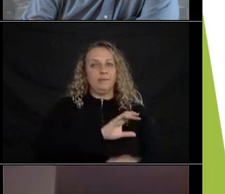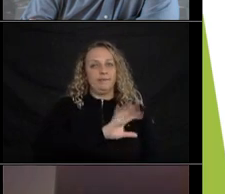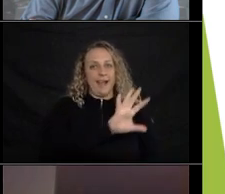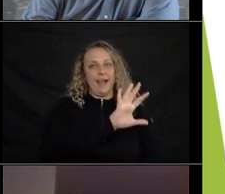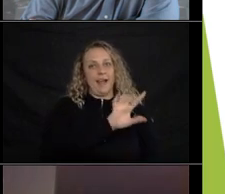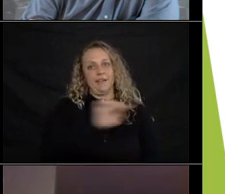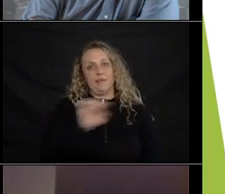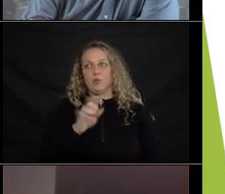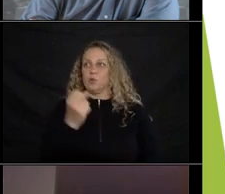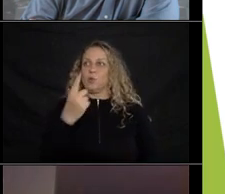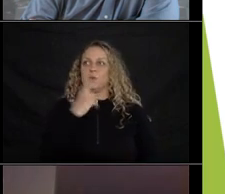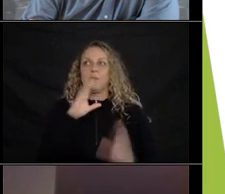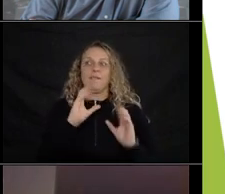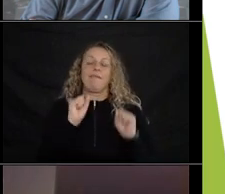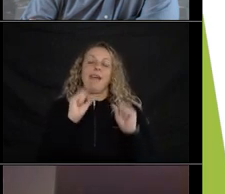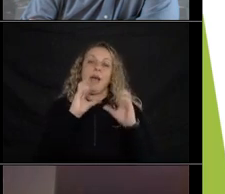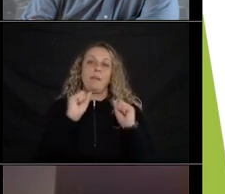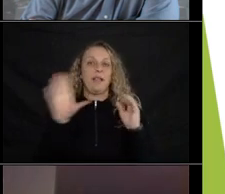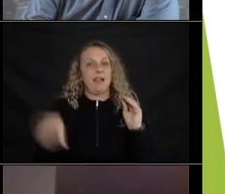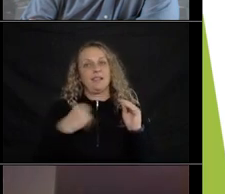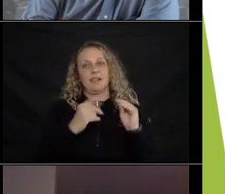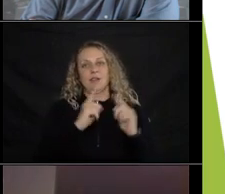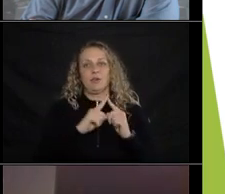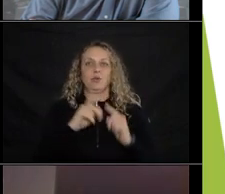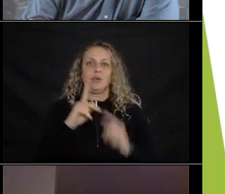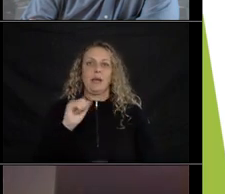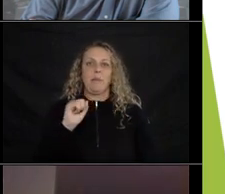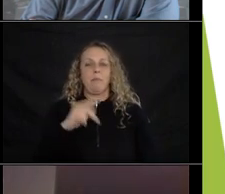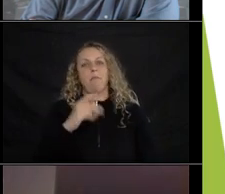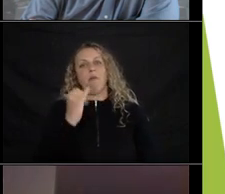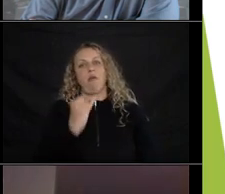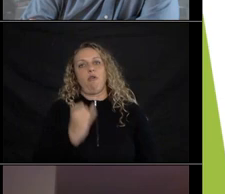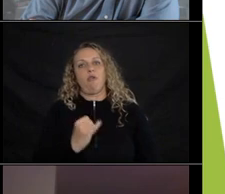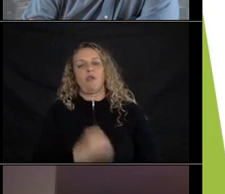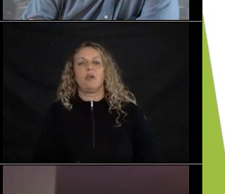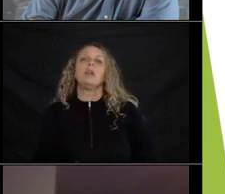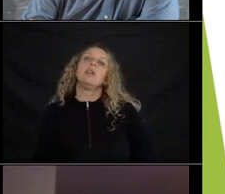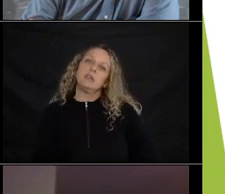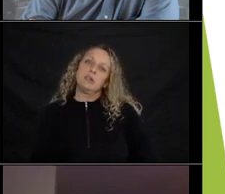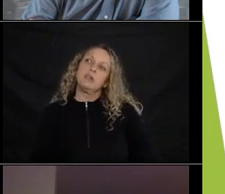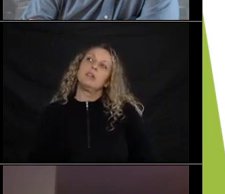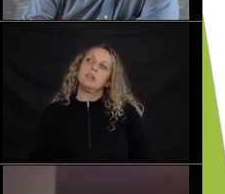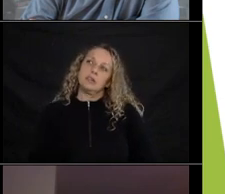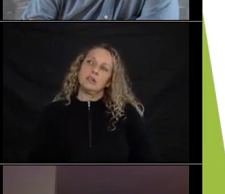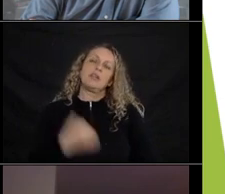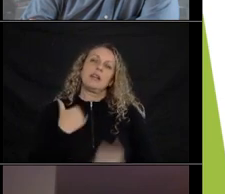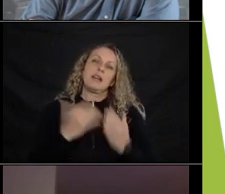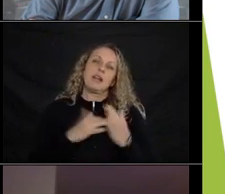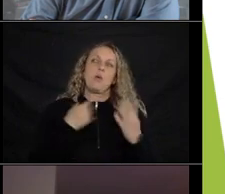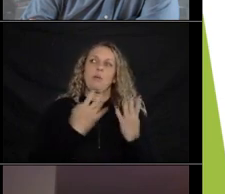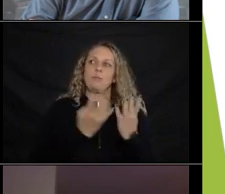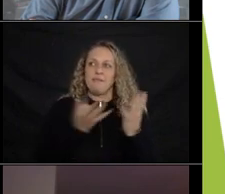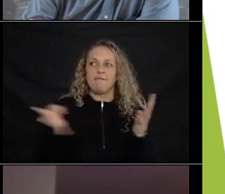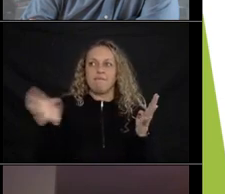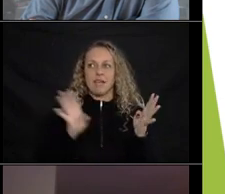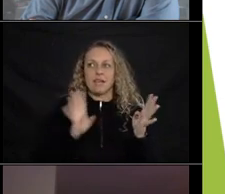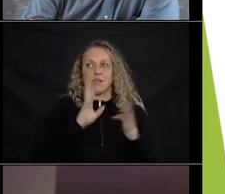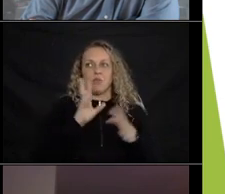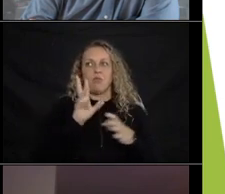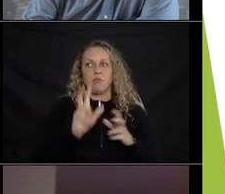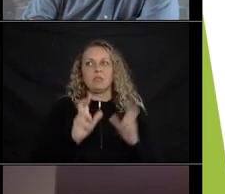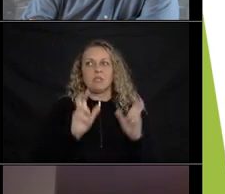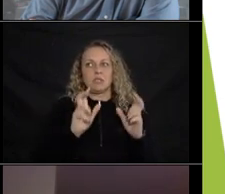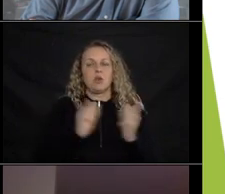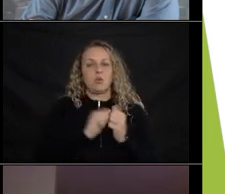a fabulous addition to Kapok Park. And again, we've got some fencing that's going to be installed with the